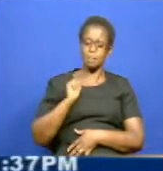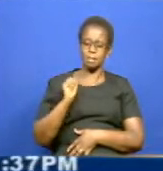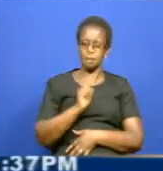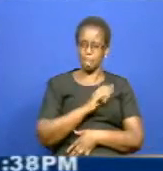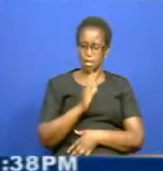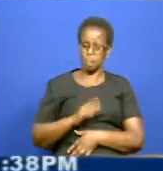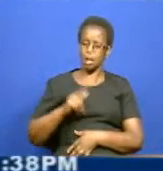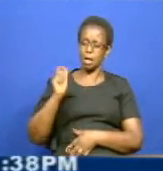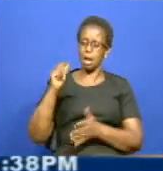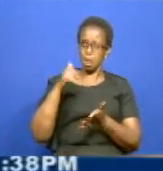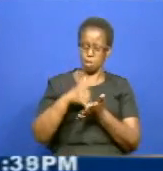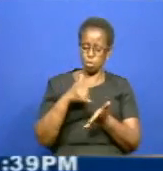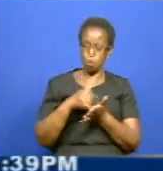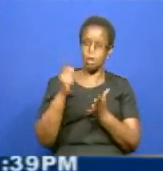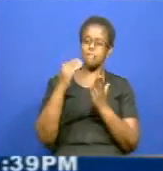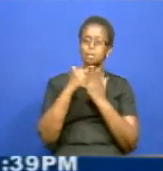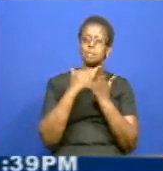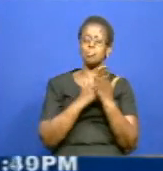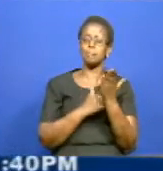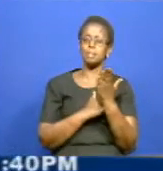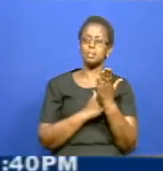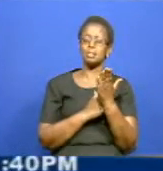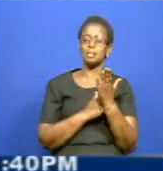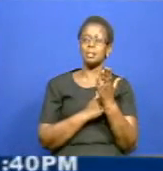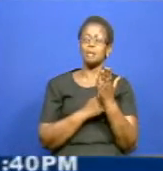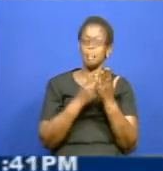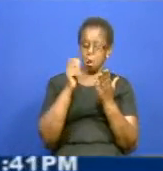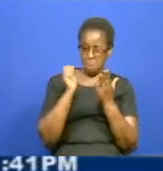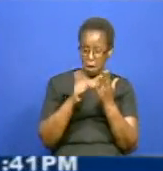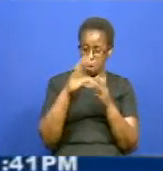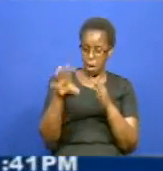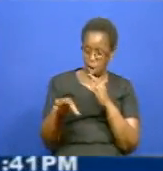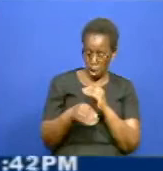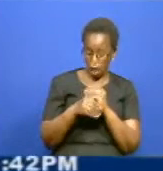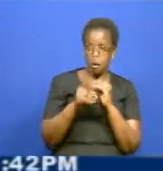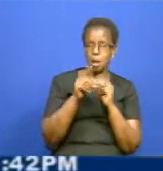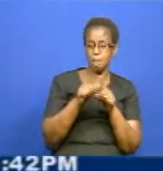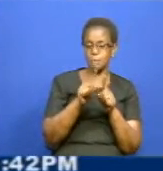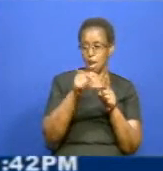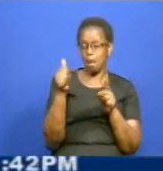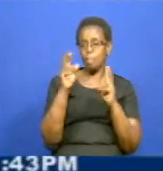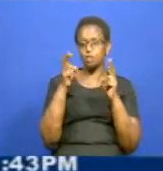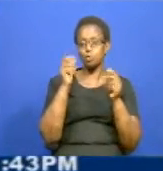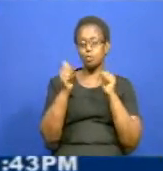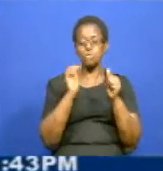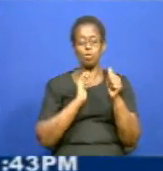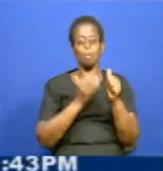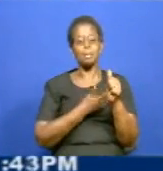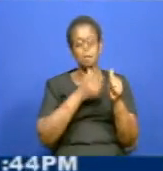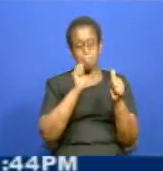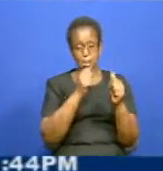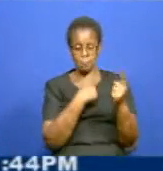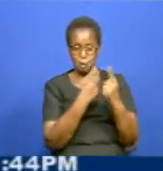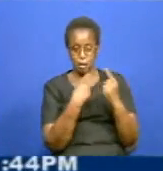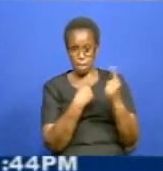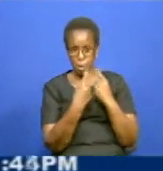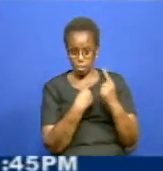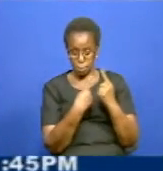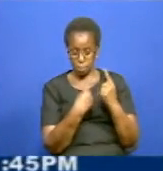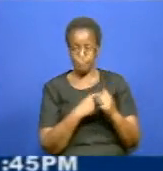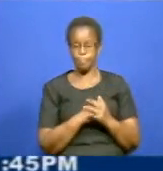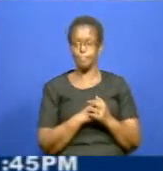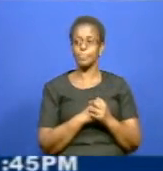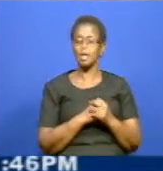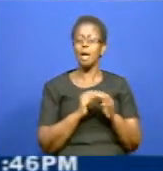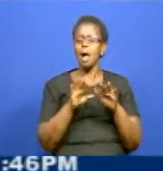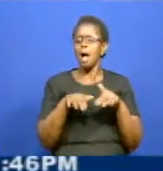request that it be added as a further issue to be discussed in that statement by the committee that will handle this matter, in how